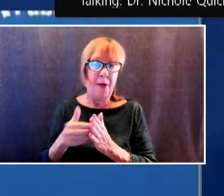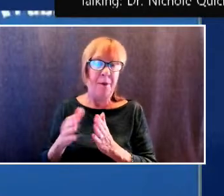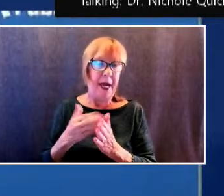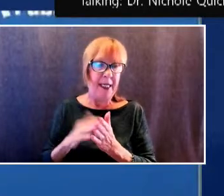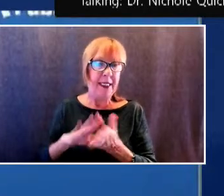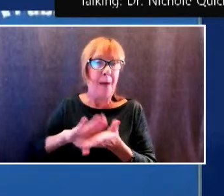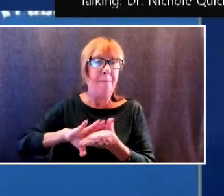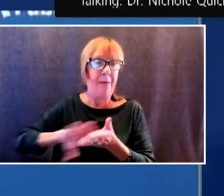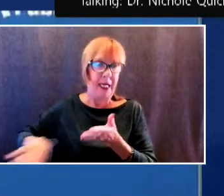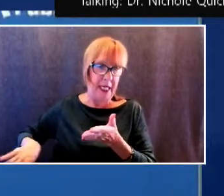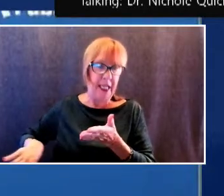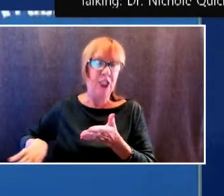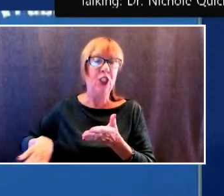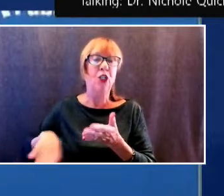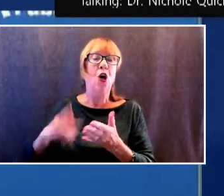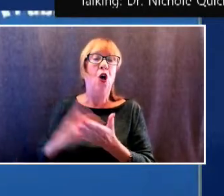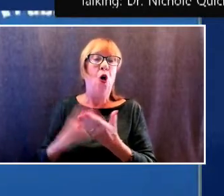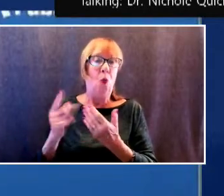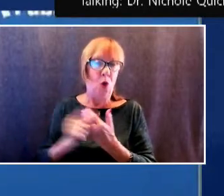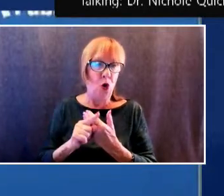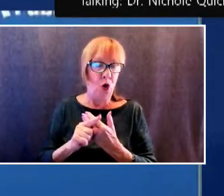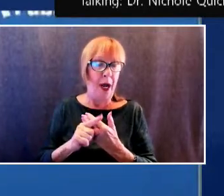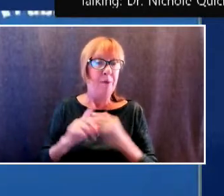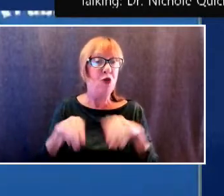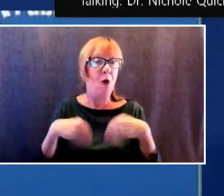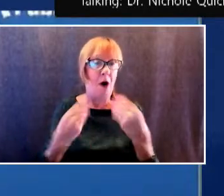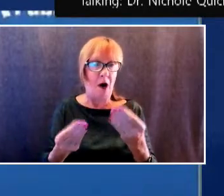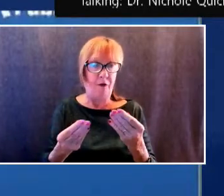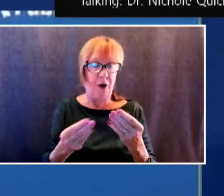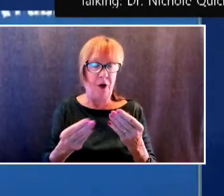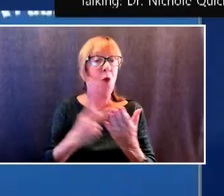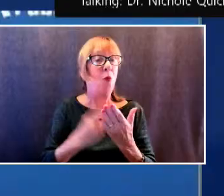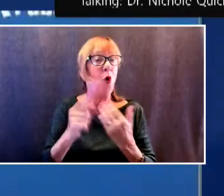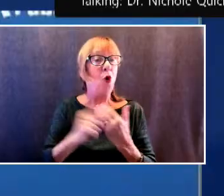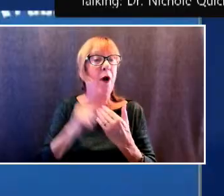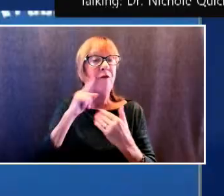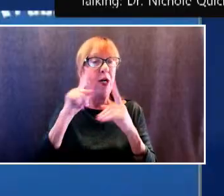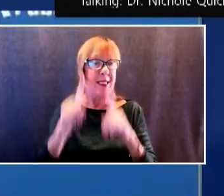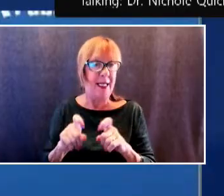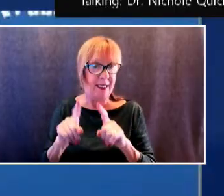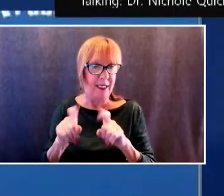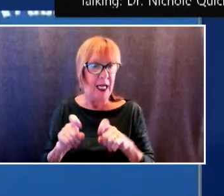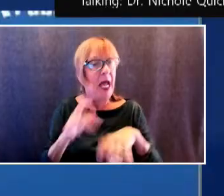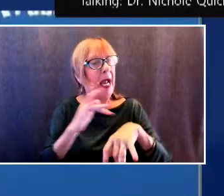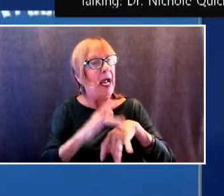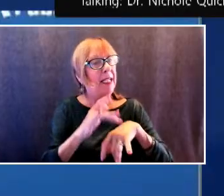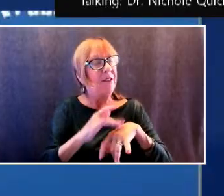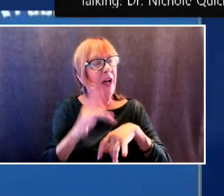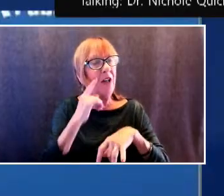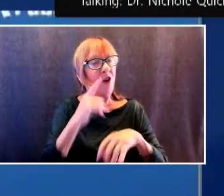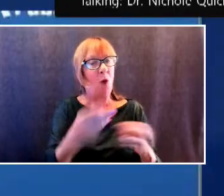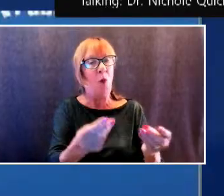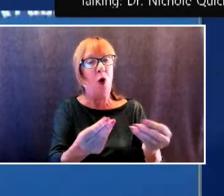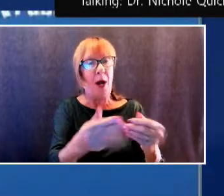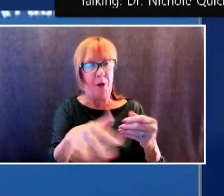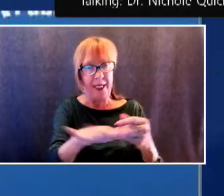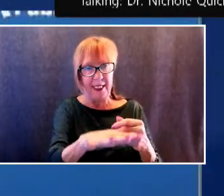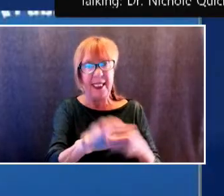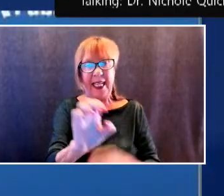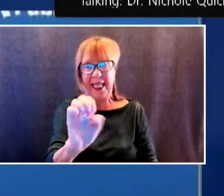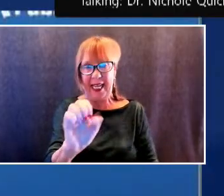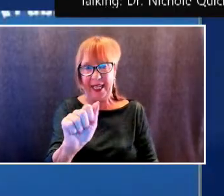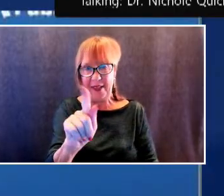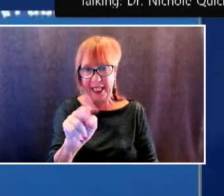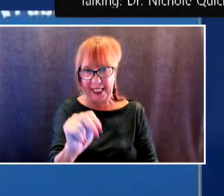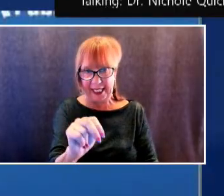residential soil testing program. This program is available for properties that are located within the Eaton burn area